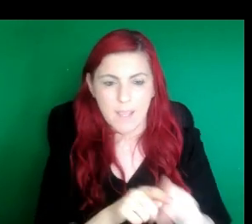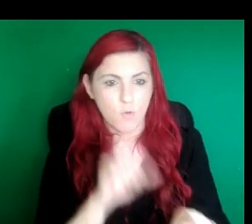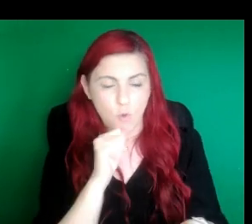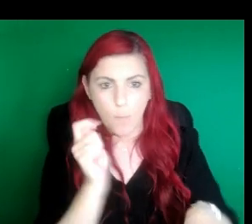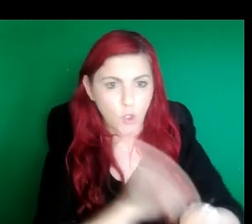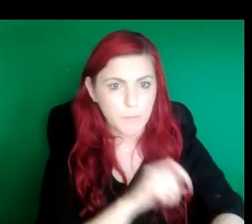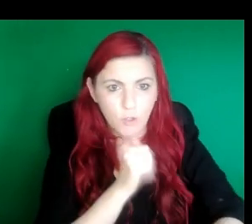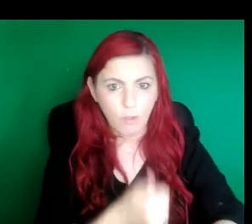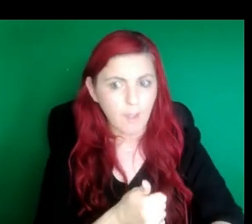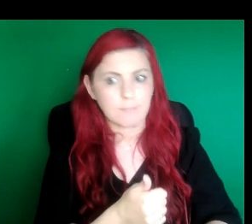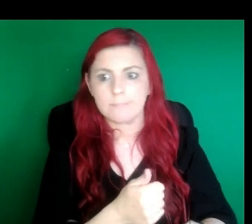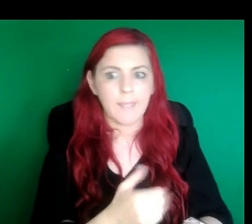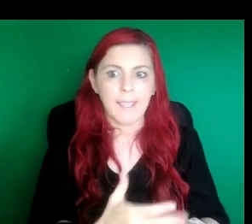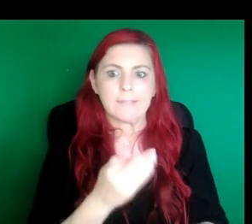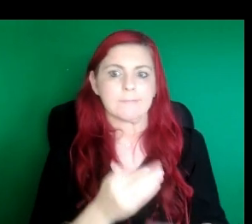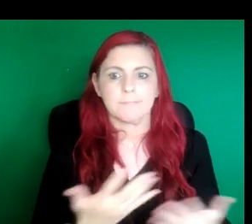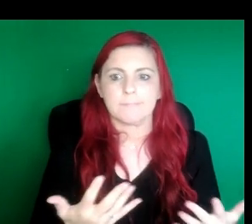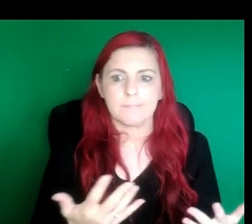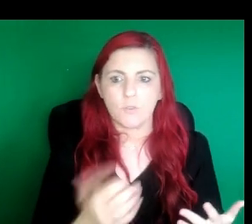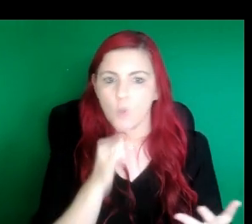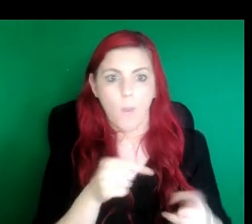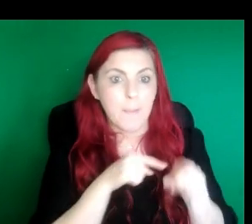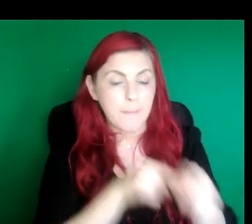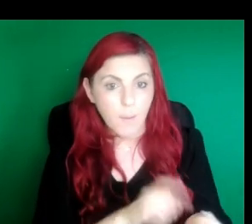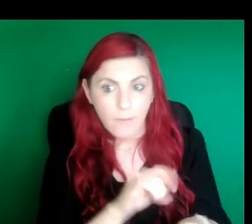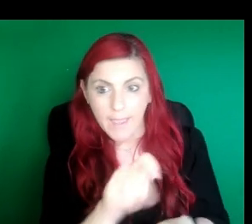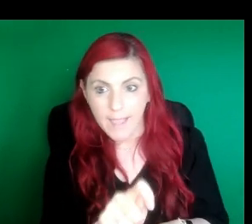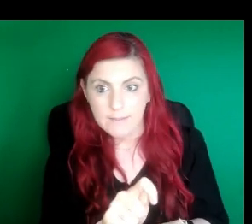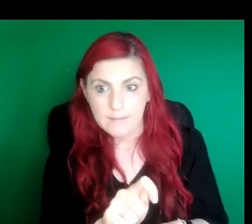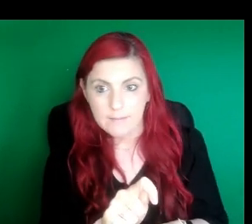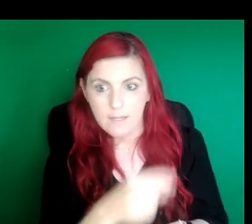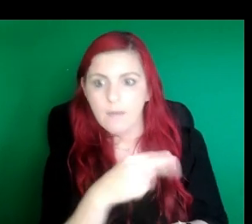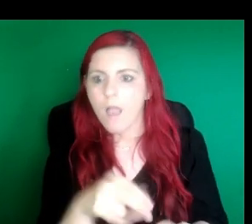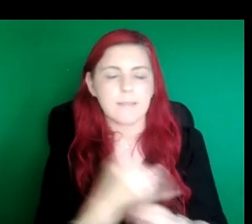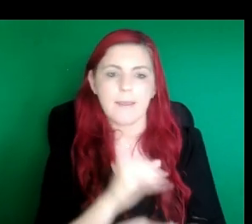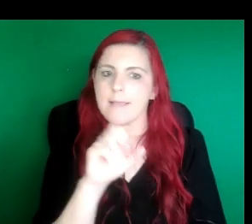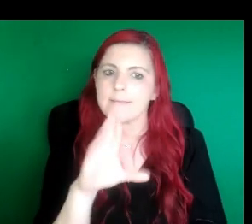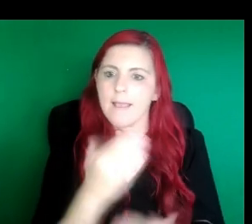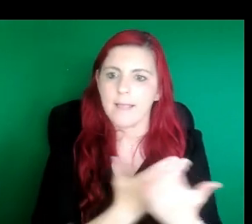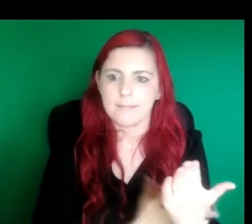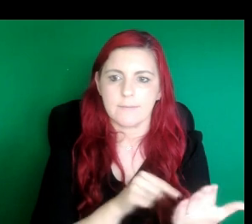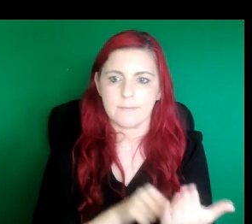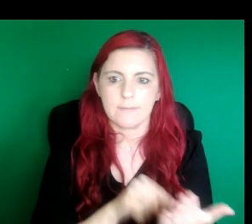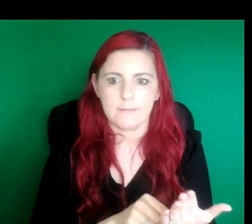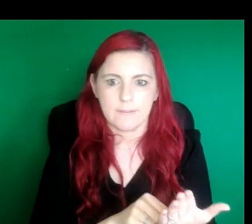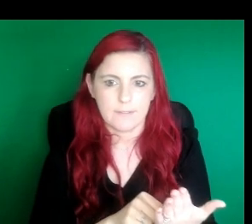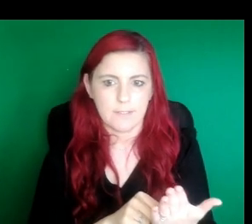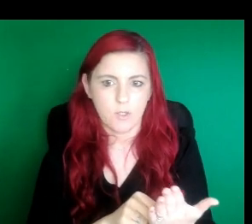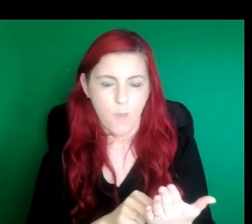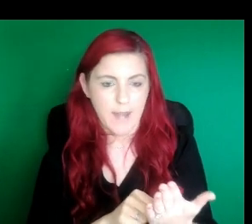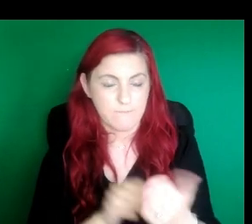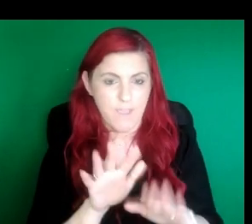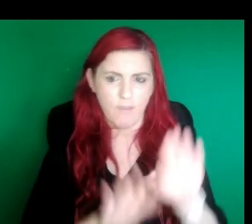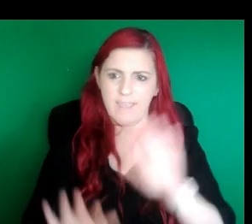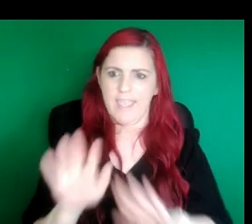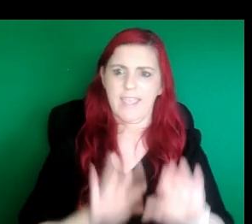sanctions, there's no punishment. You know, with the laws, there are sanctions, not the ISL Act, and it's rather vague. You know, and she's right.